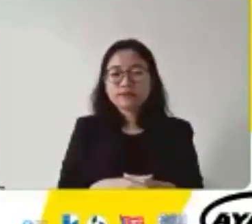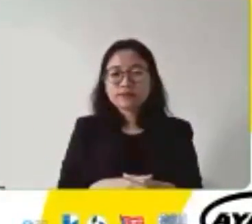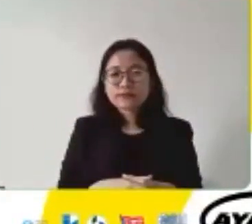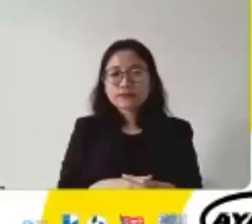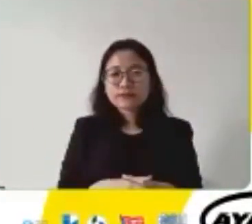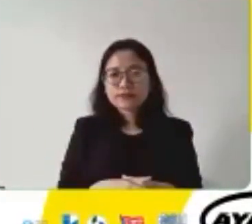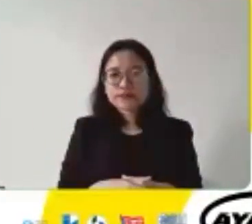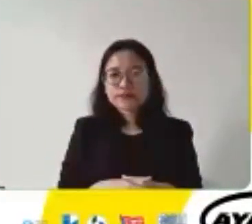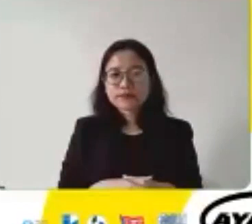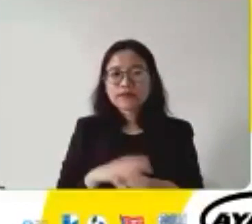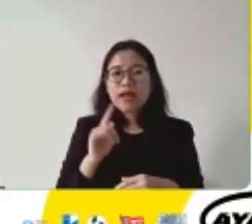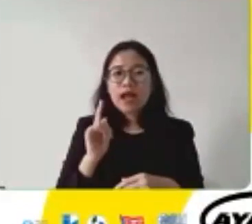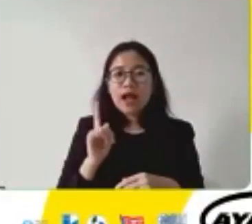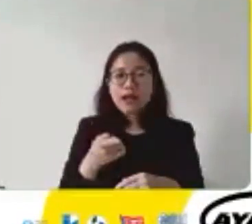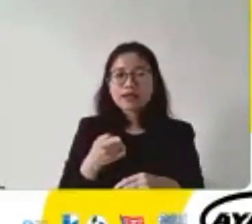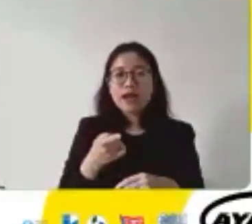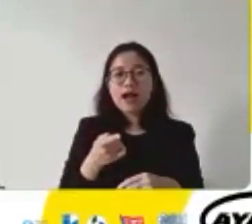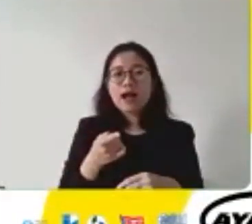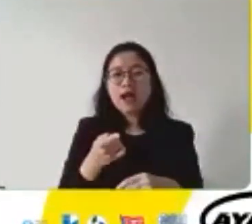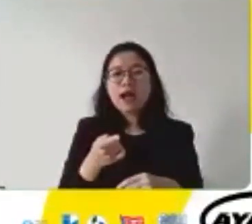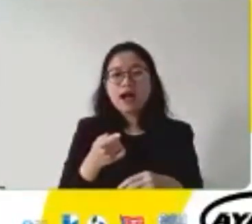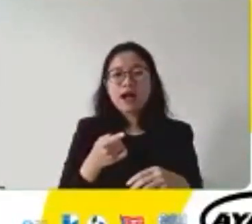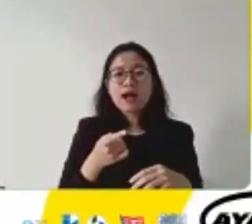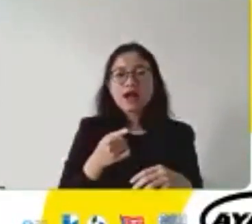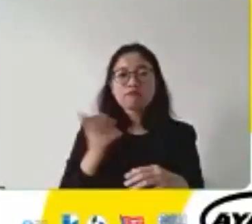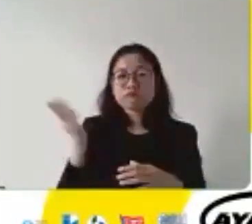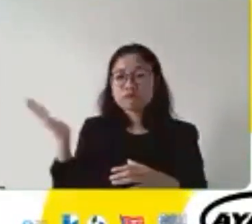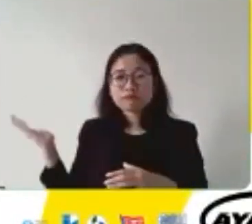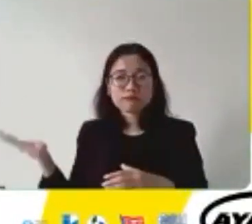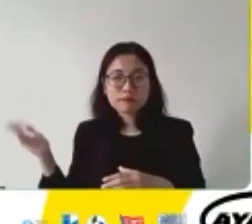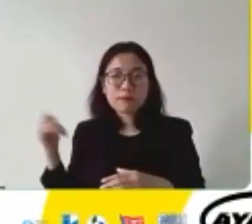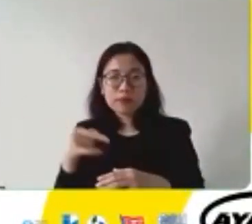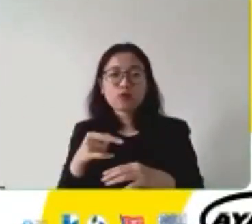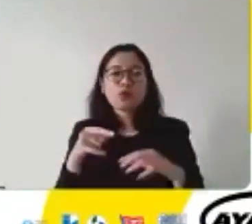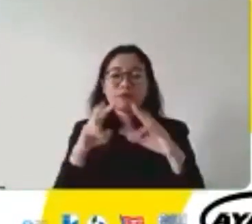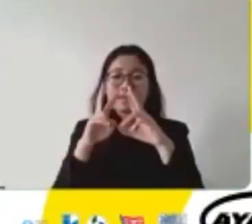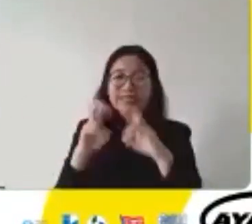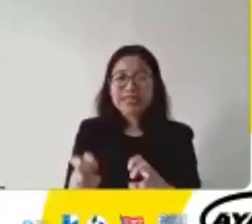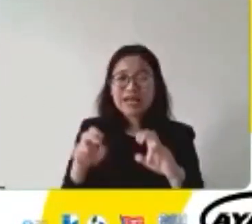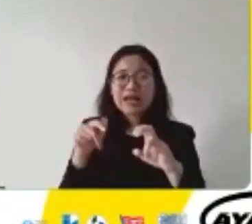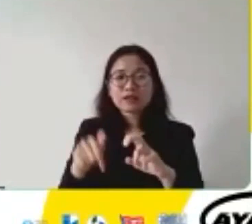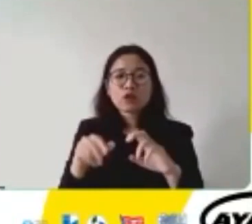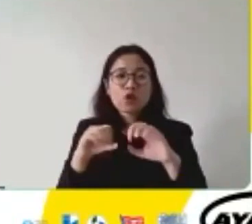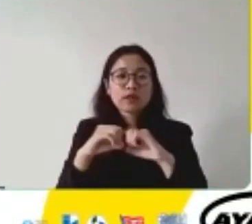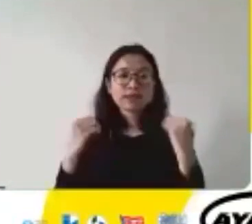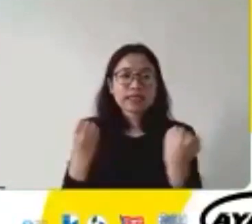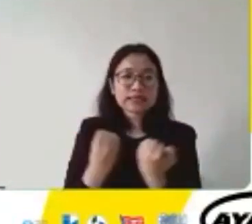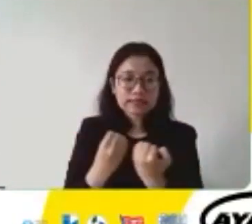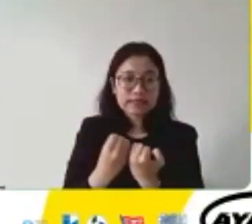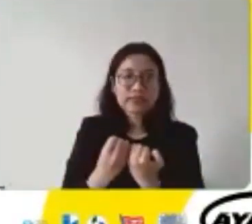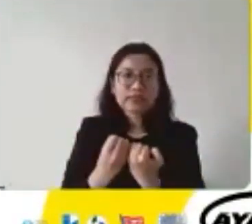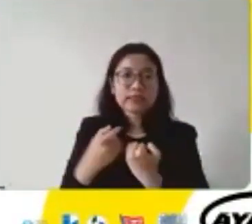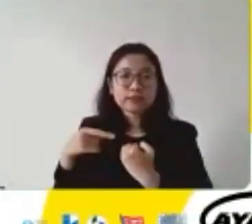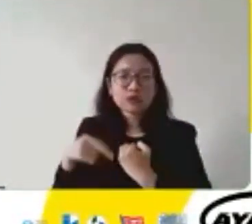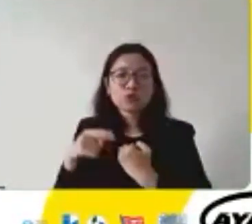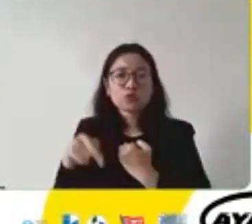who are really also learning about air quality and its impact so that they can communicate with mothers and with their